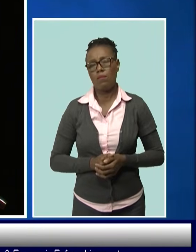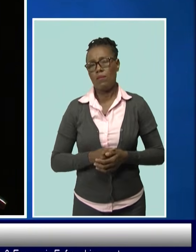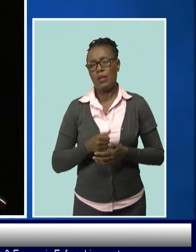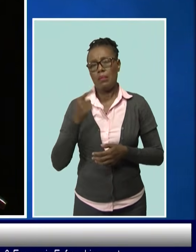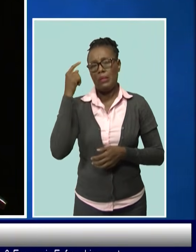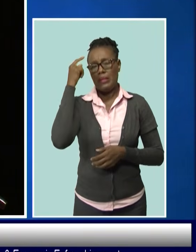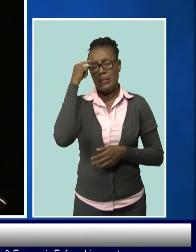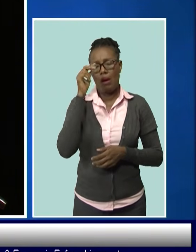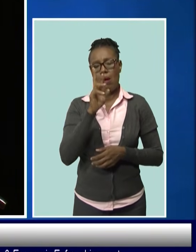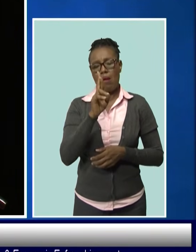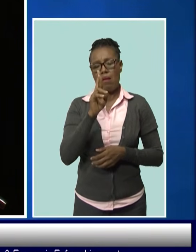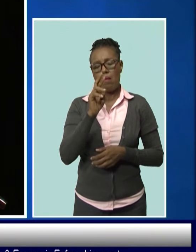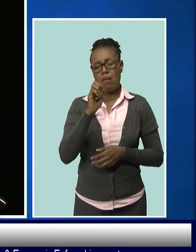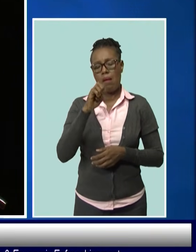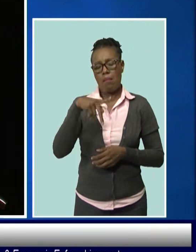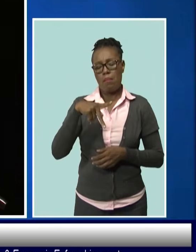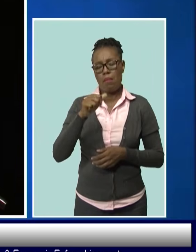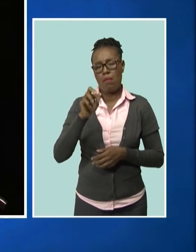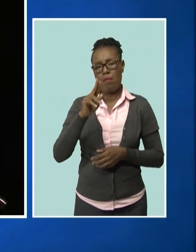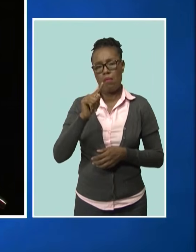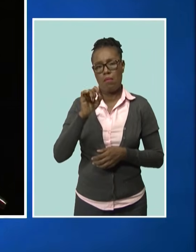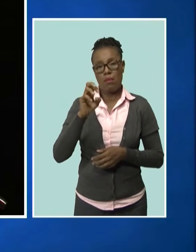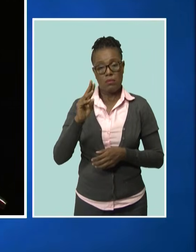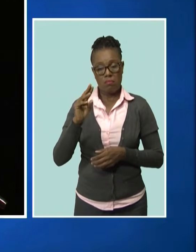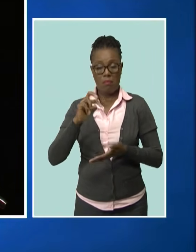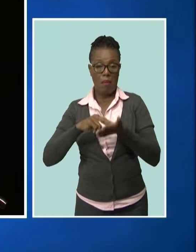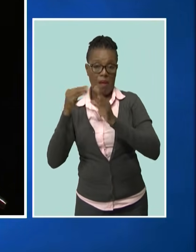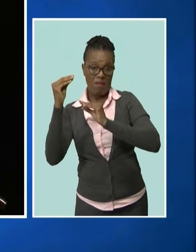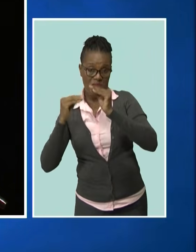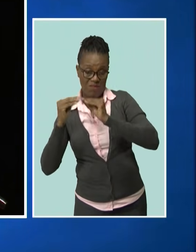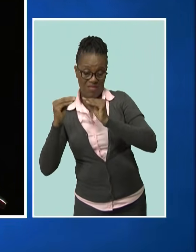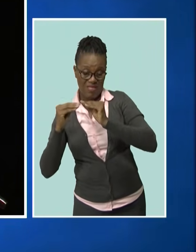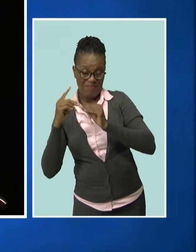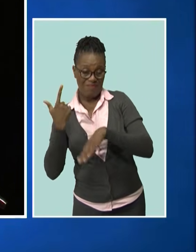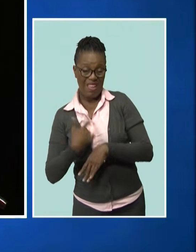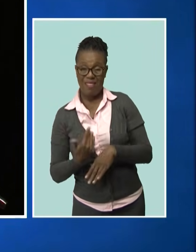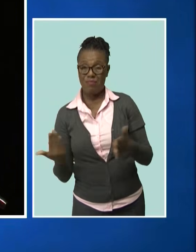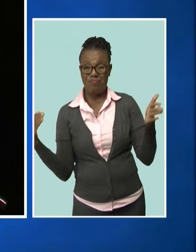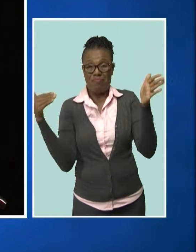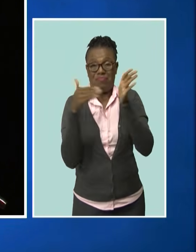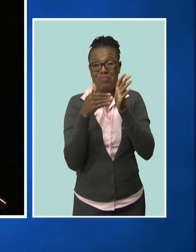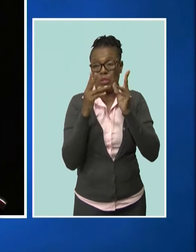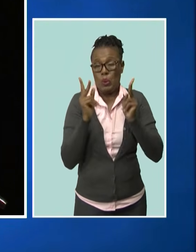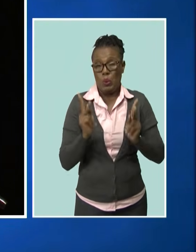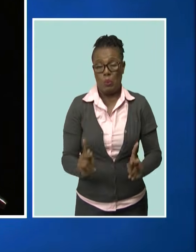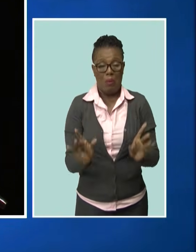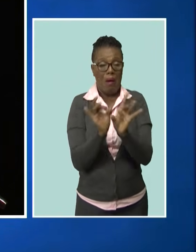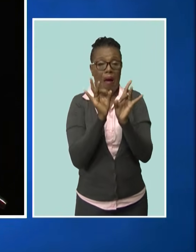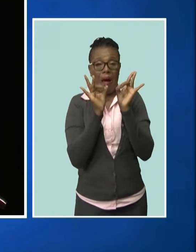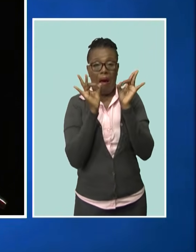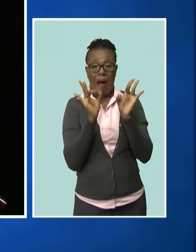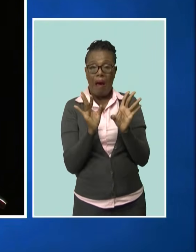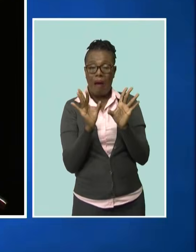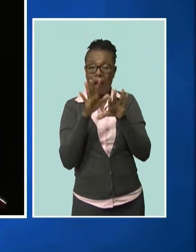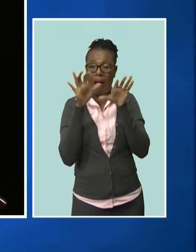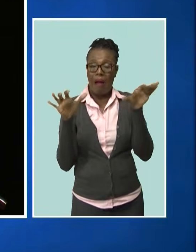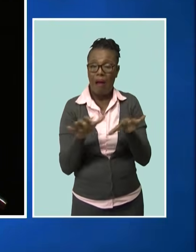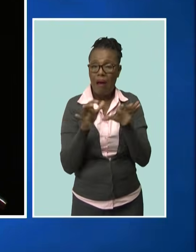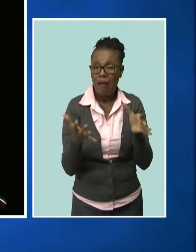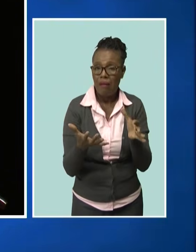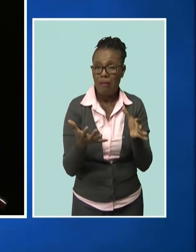is a felonious crime against humanity. And the subject has been